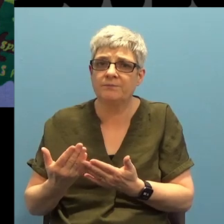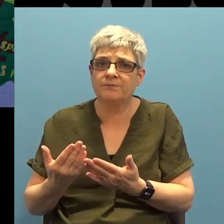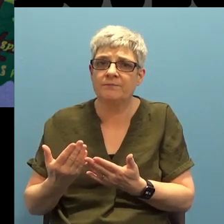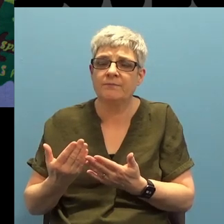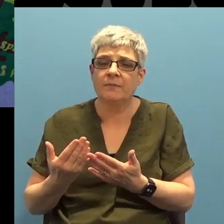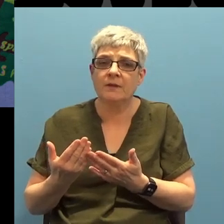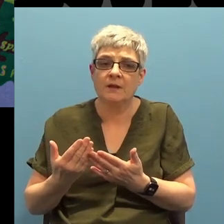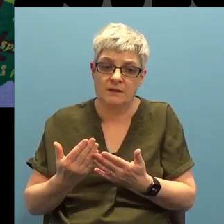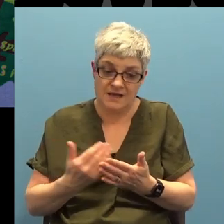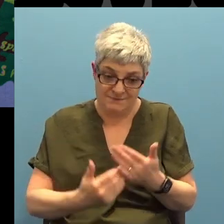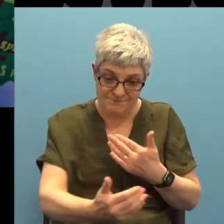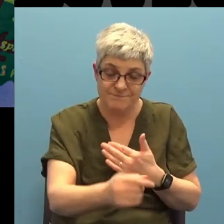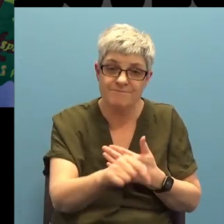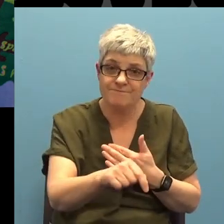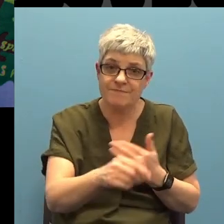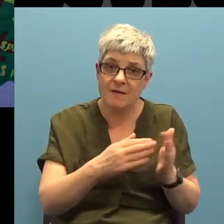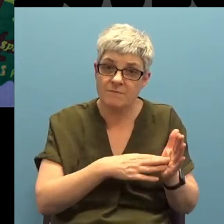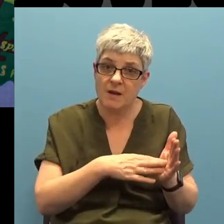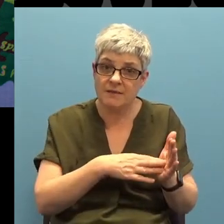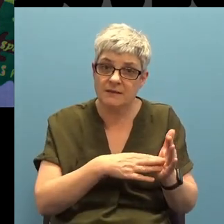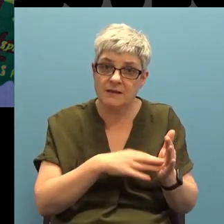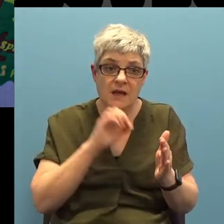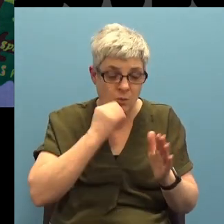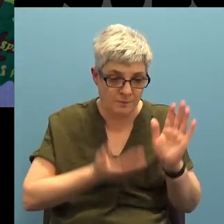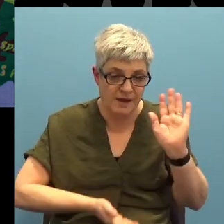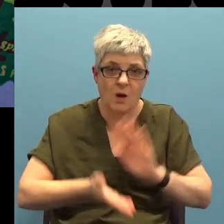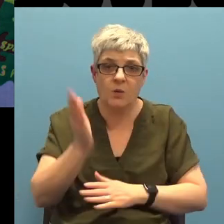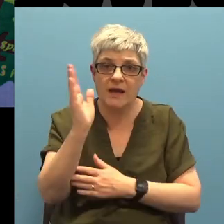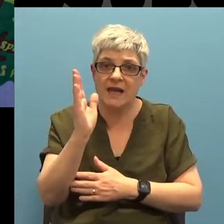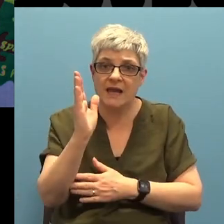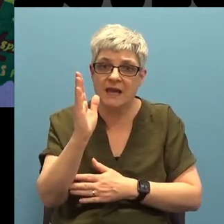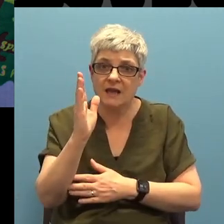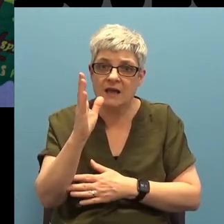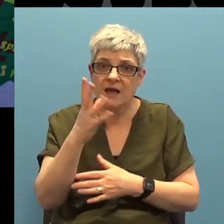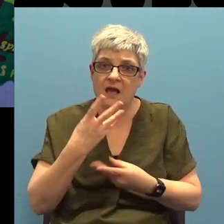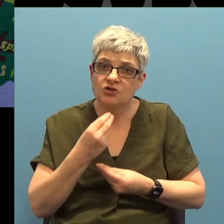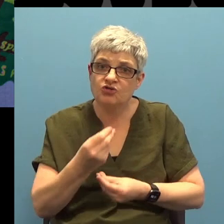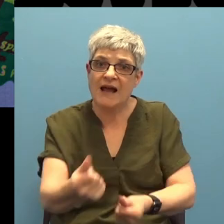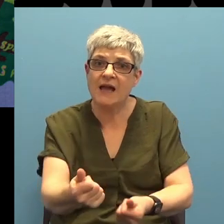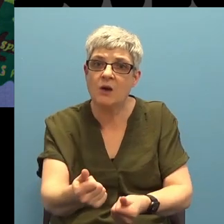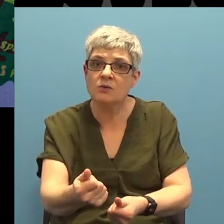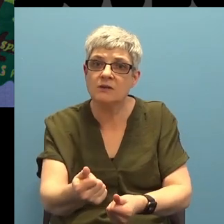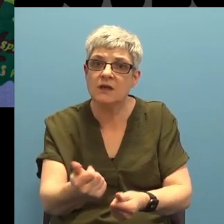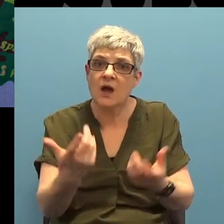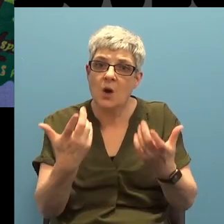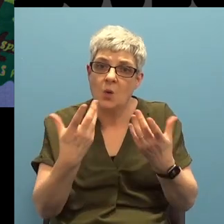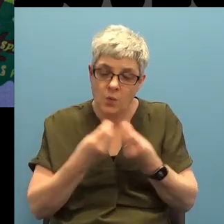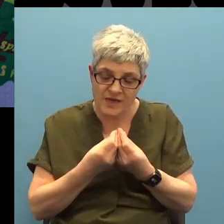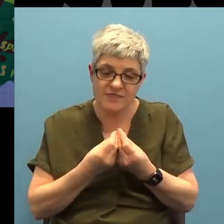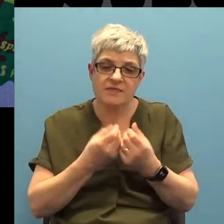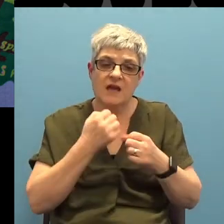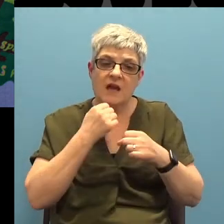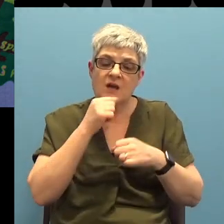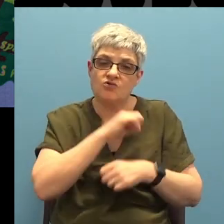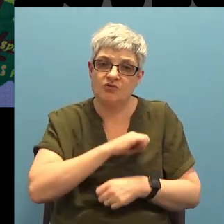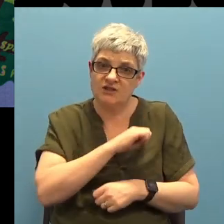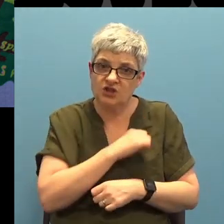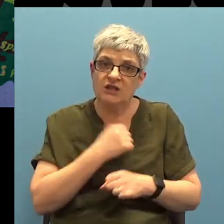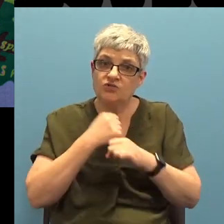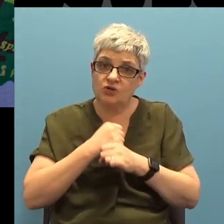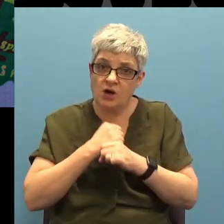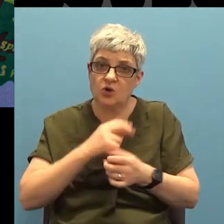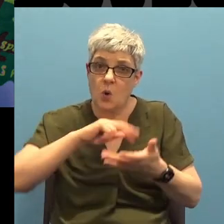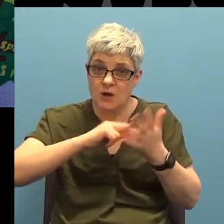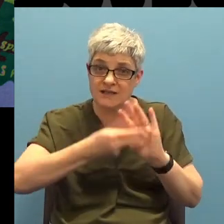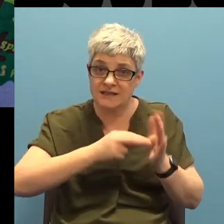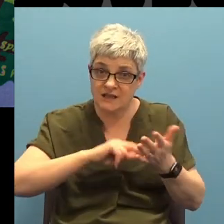And in a few months, he's going to go away and dry out with a Christian church organization who will work with him and lead him